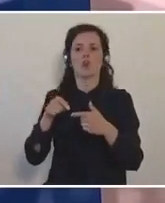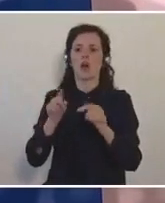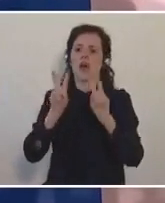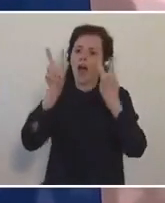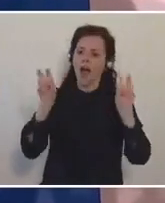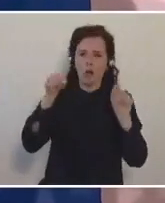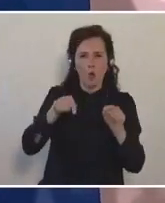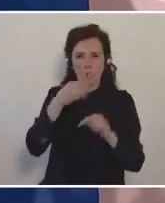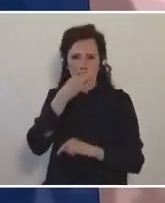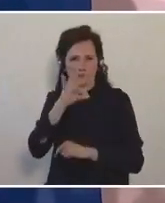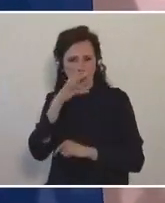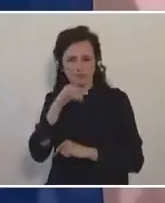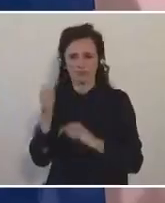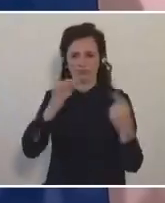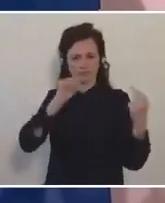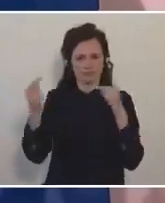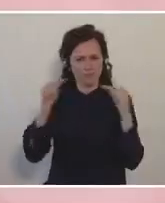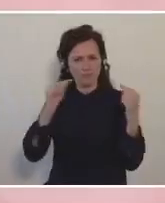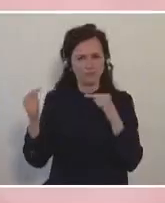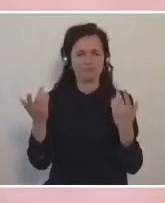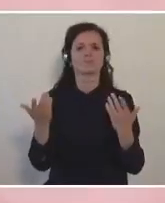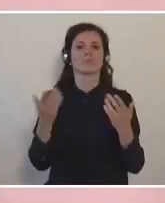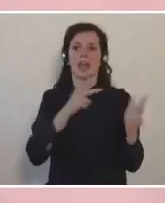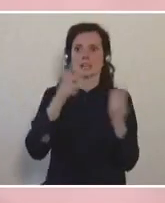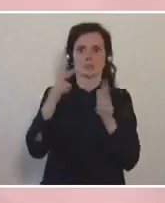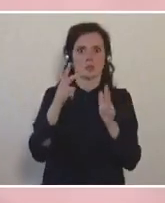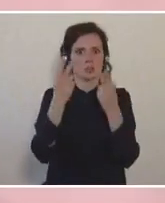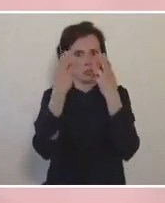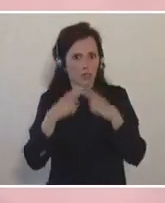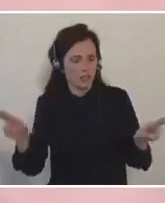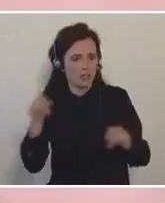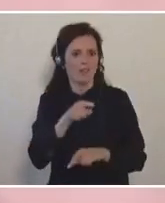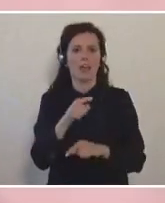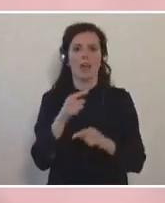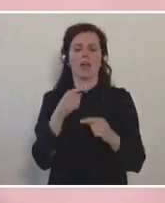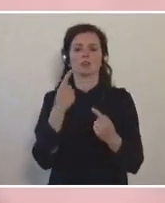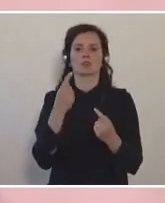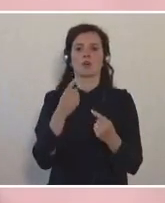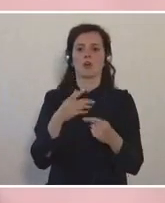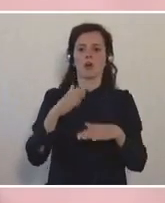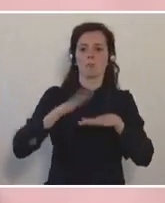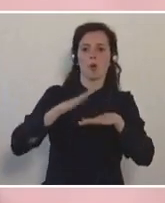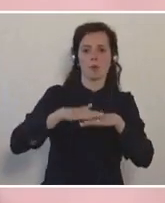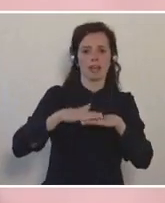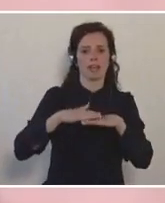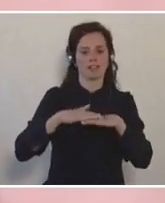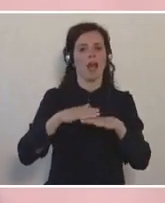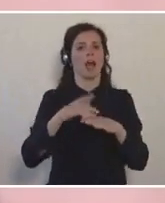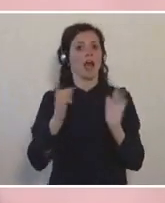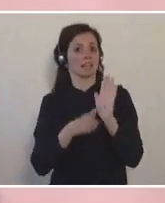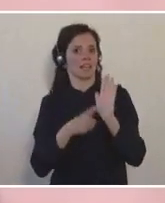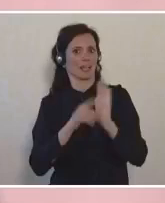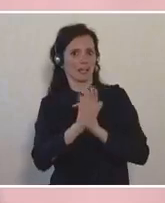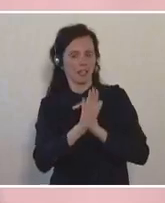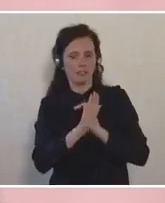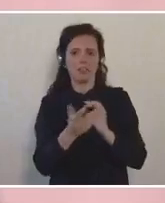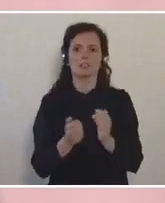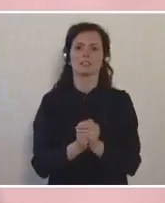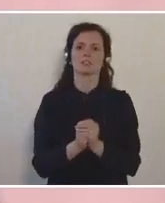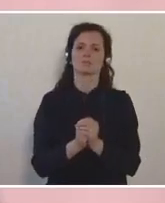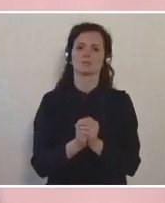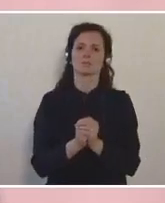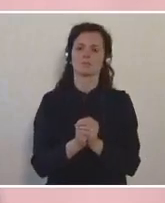export bans, the intellectual property rights, the ensuring the flow,